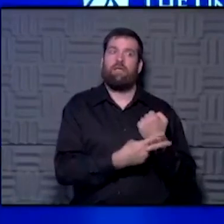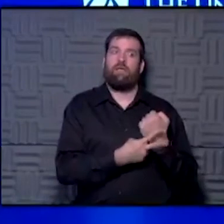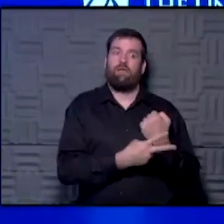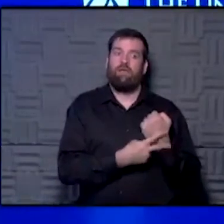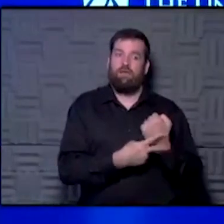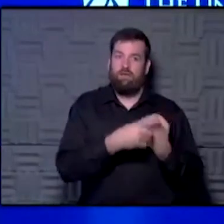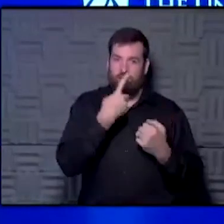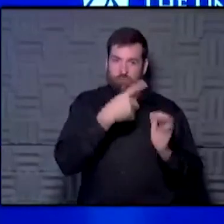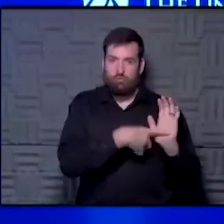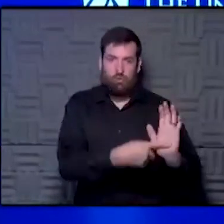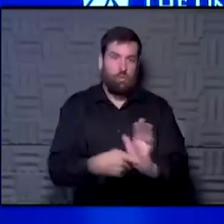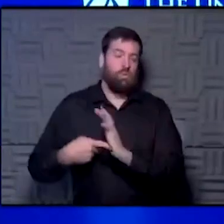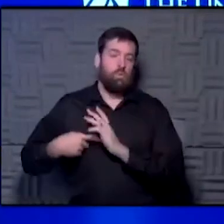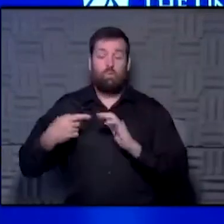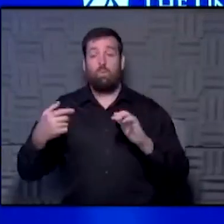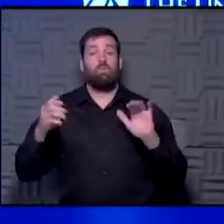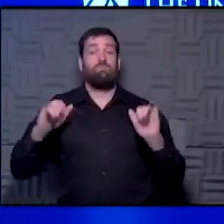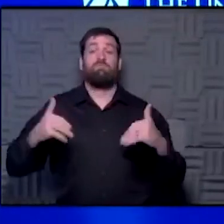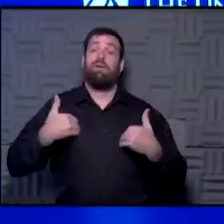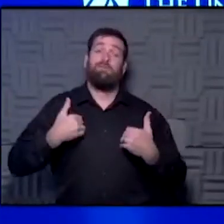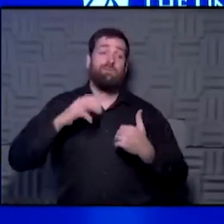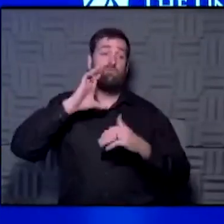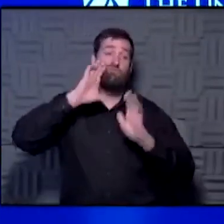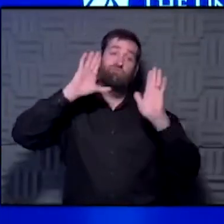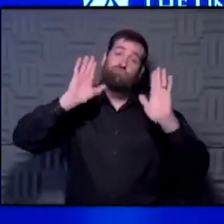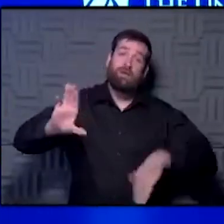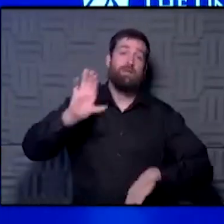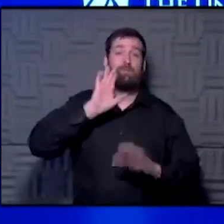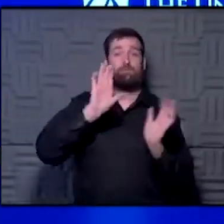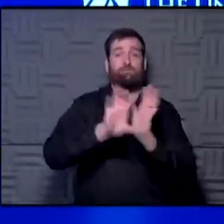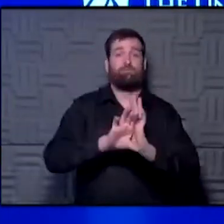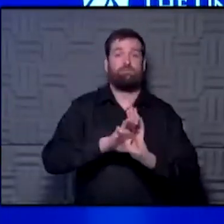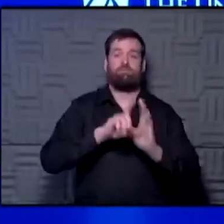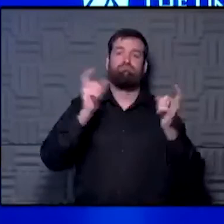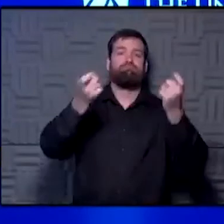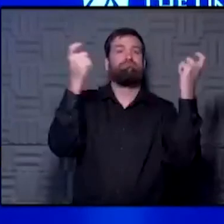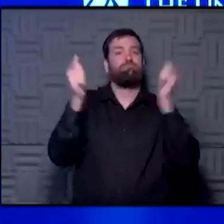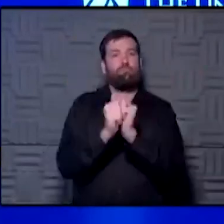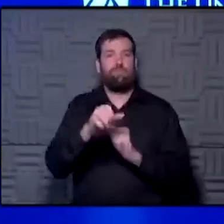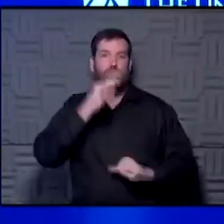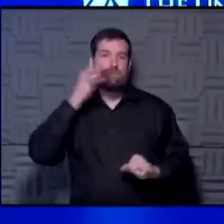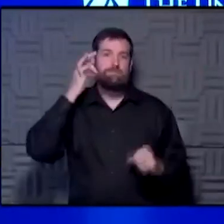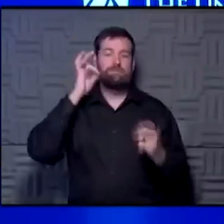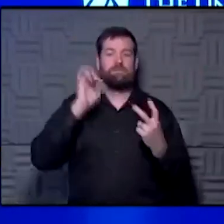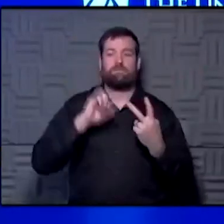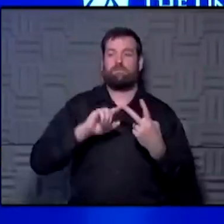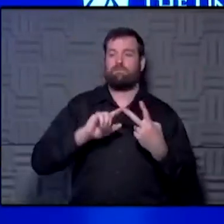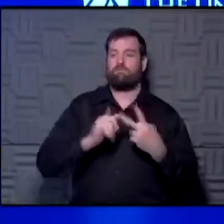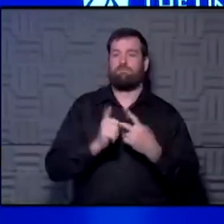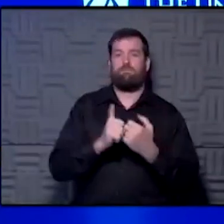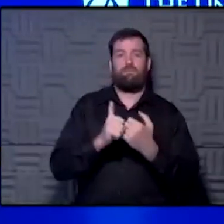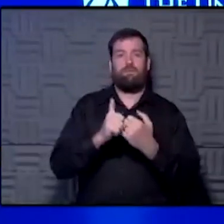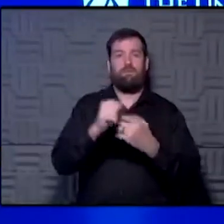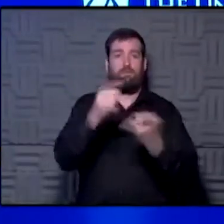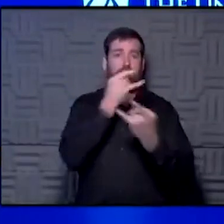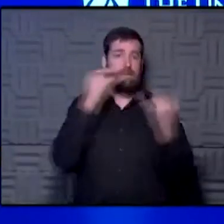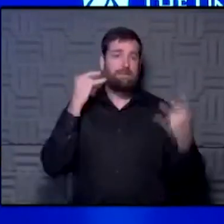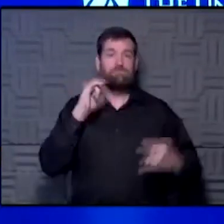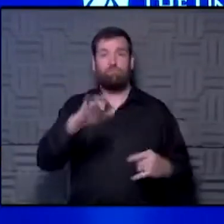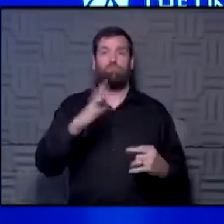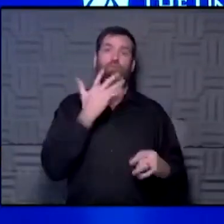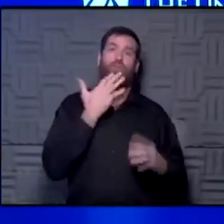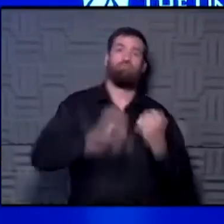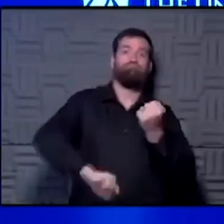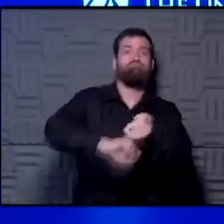you. If you've got great pictures of how you celebrate with the Chiefs and maybe how you're wearing your mask or your colors,